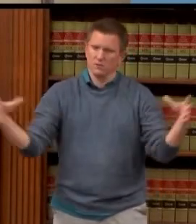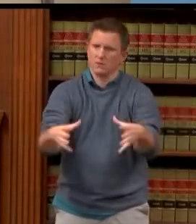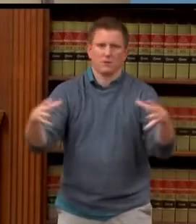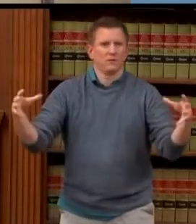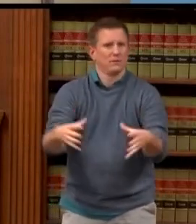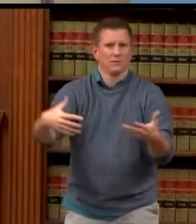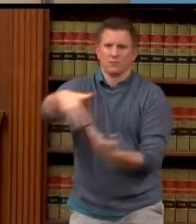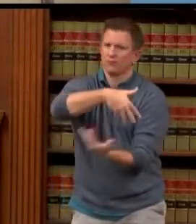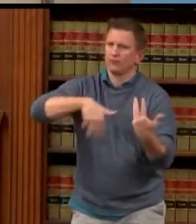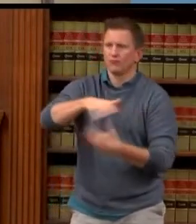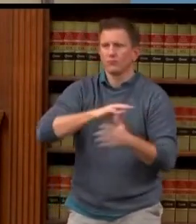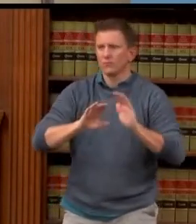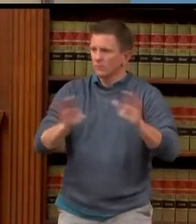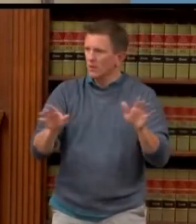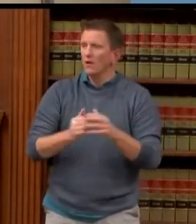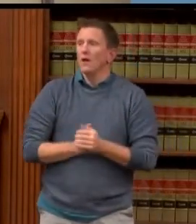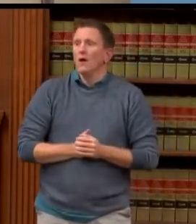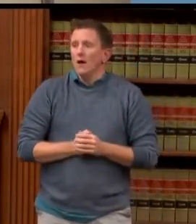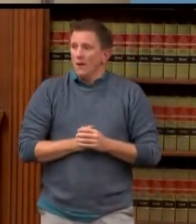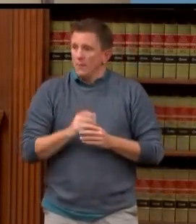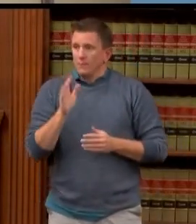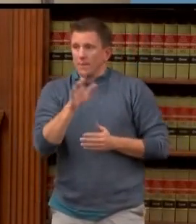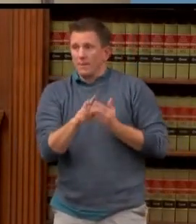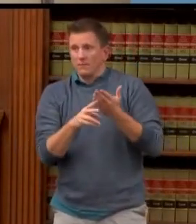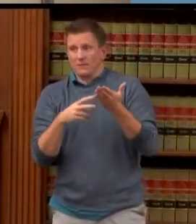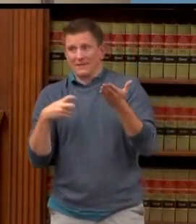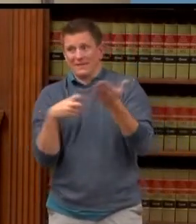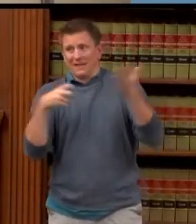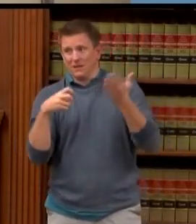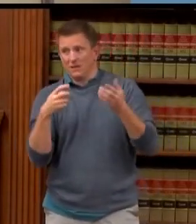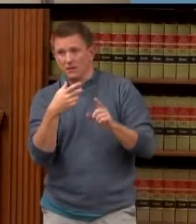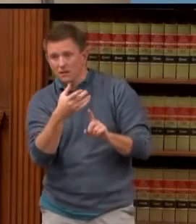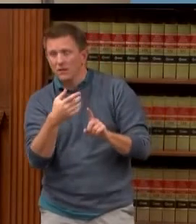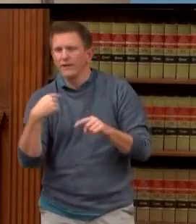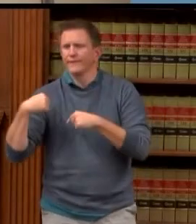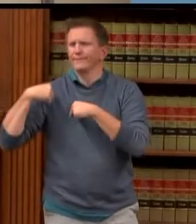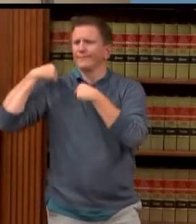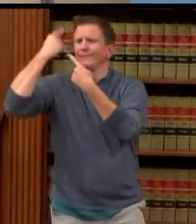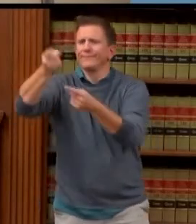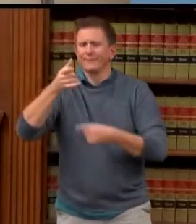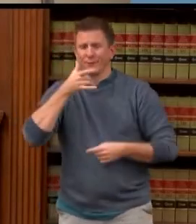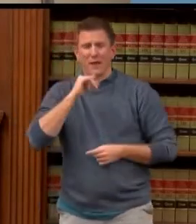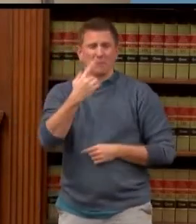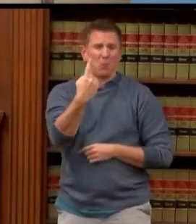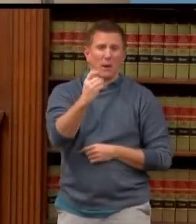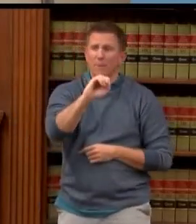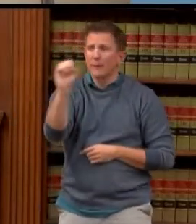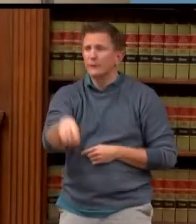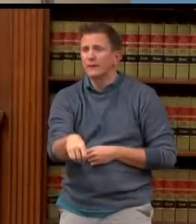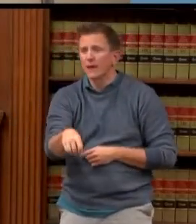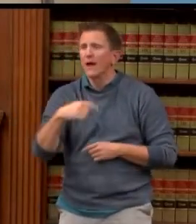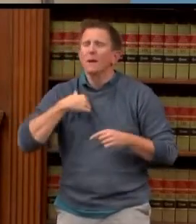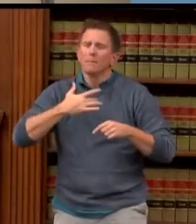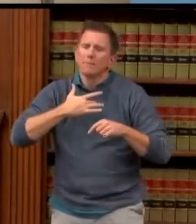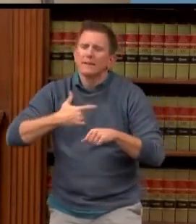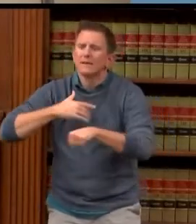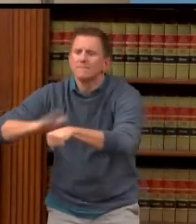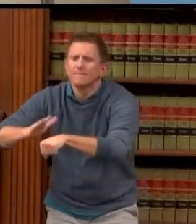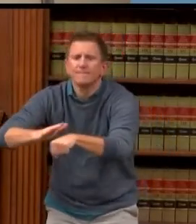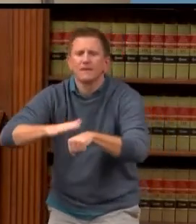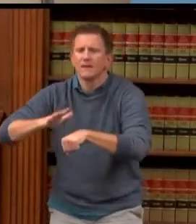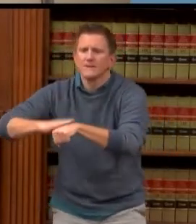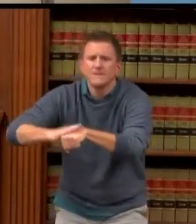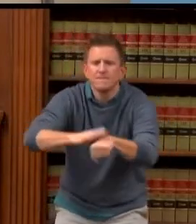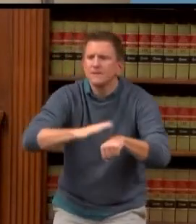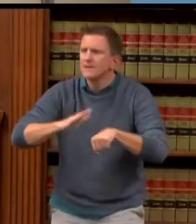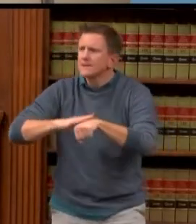discretion. It will only be used if necessary for the most egregious situations. We're going to work closely with the Department of Safety. I want to